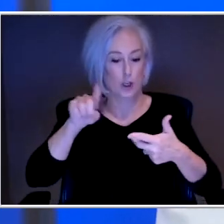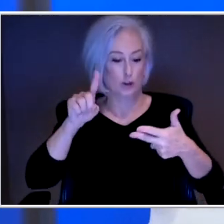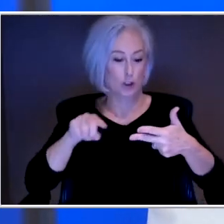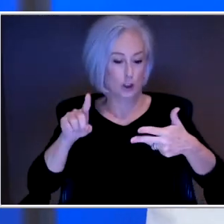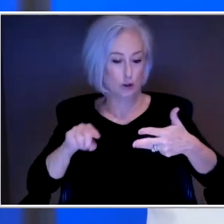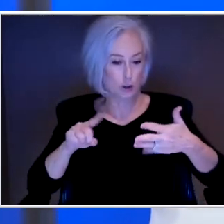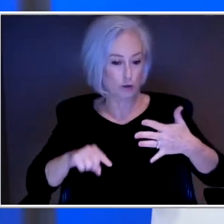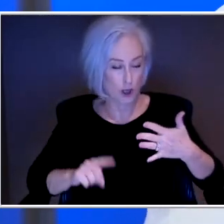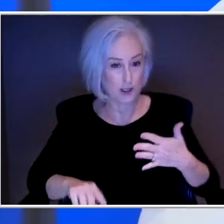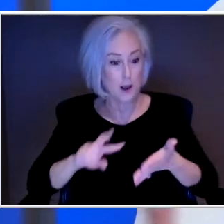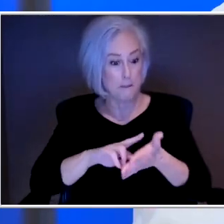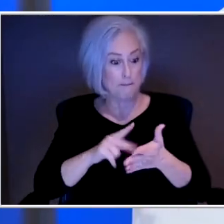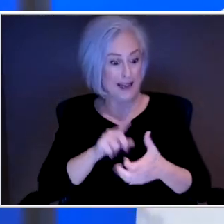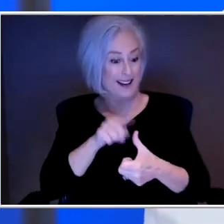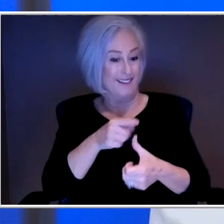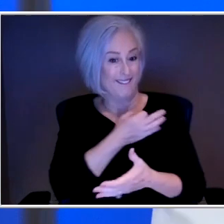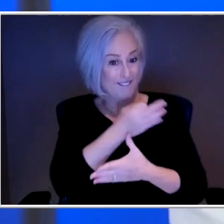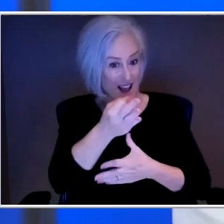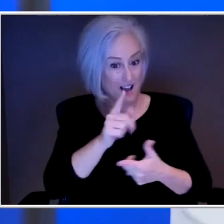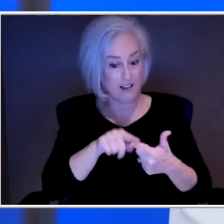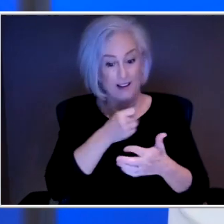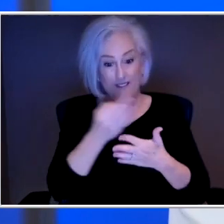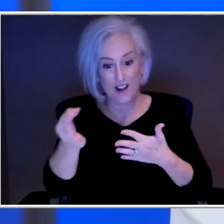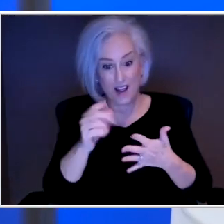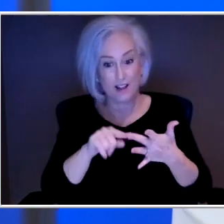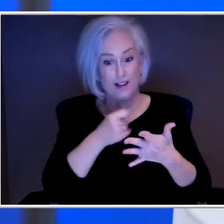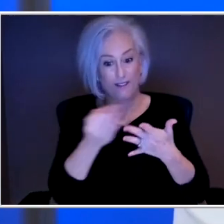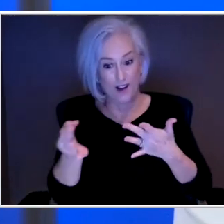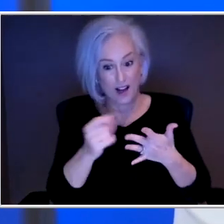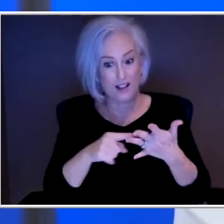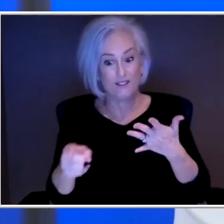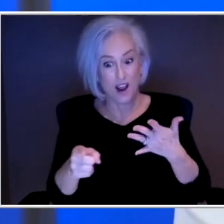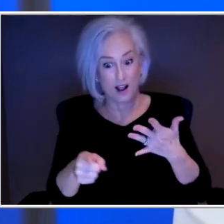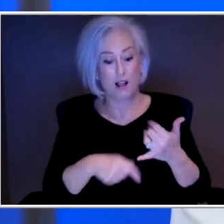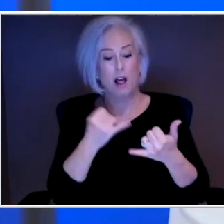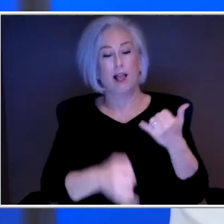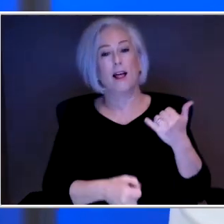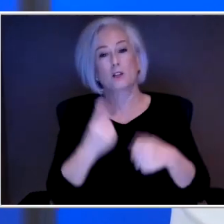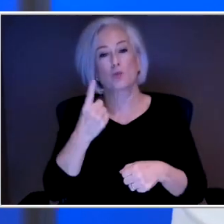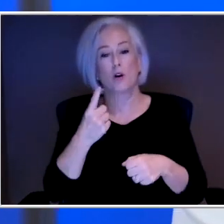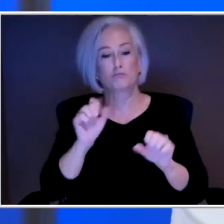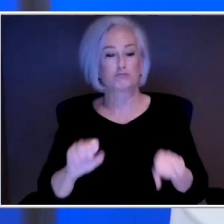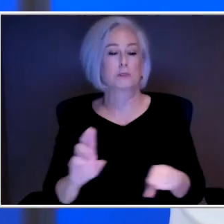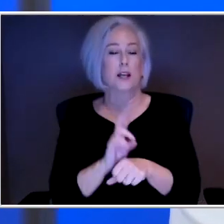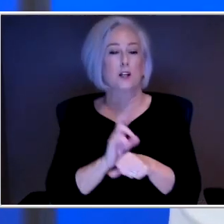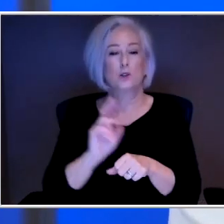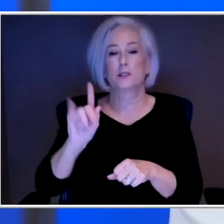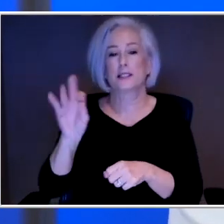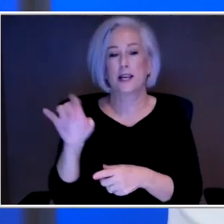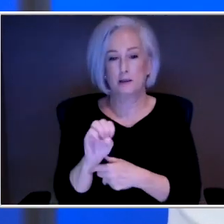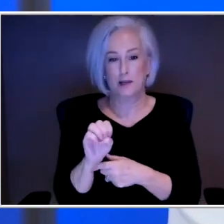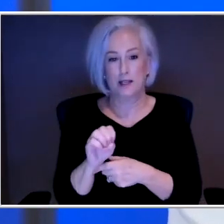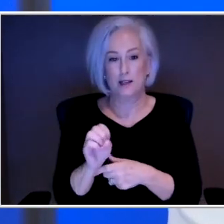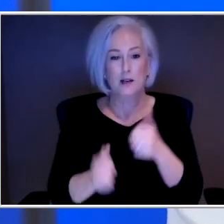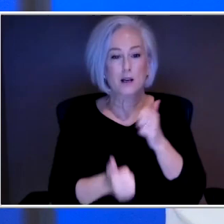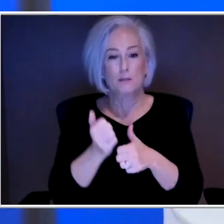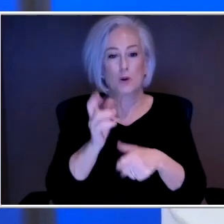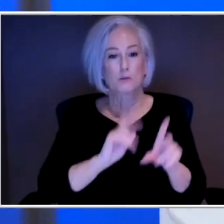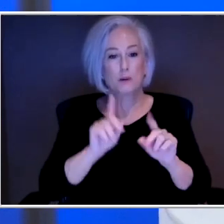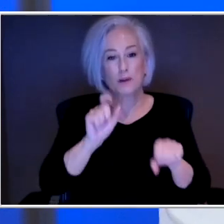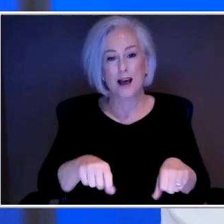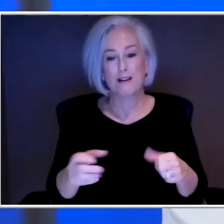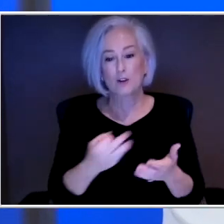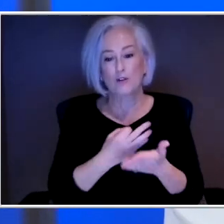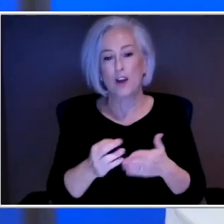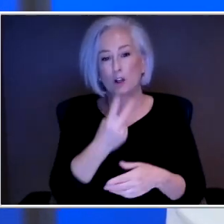failed therapy, you failed another augmenting medication. And so that's pretty far down the algorithm. Most people have to have failed 2 to 4 medications during the